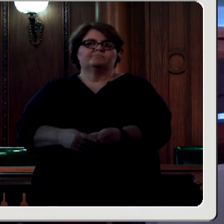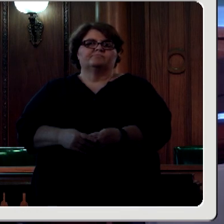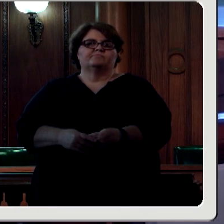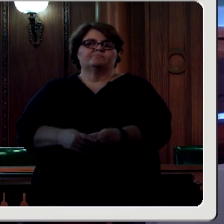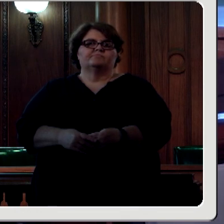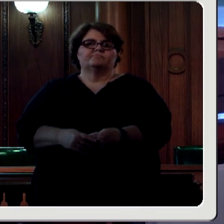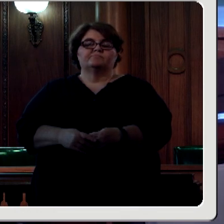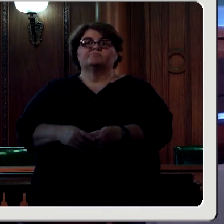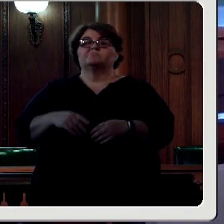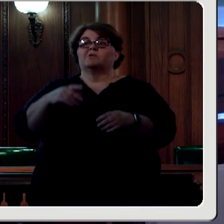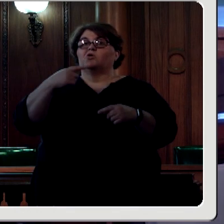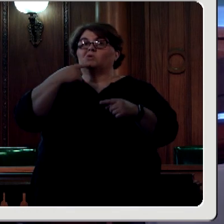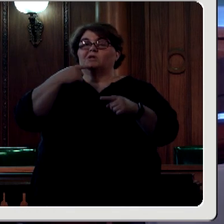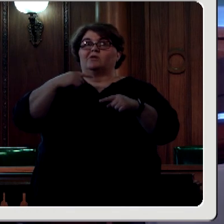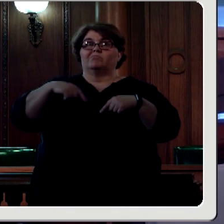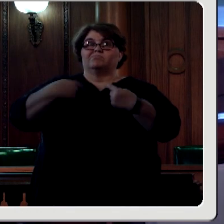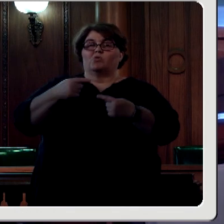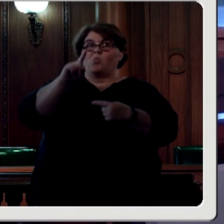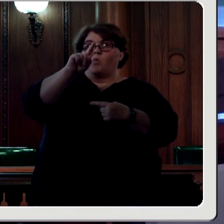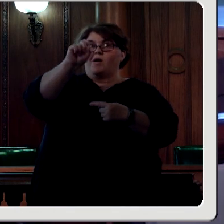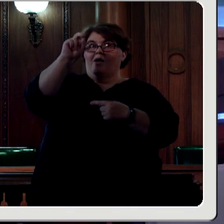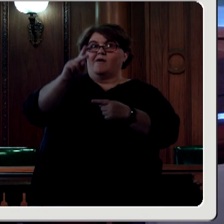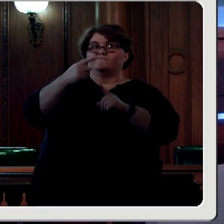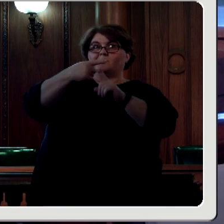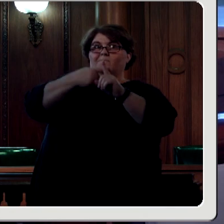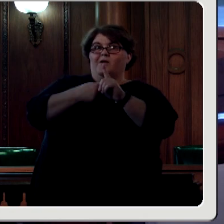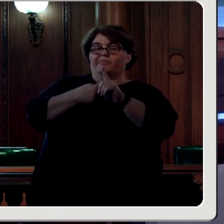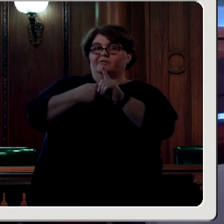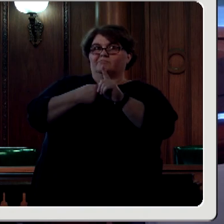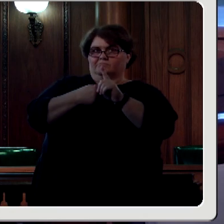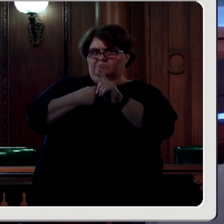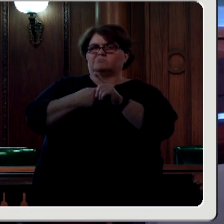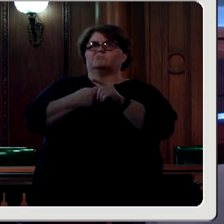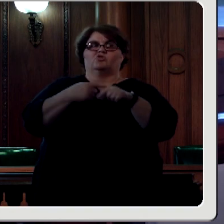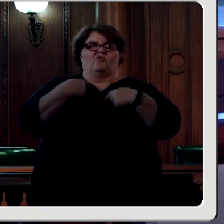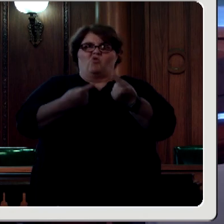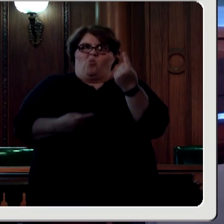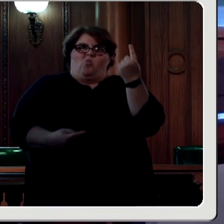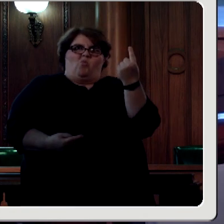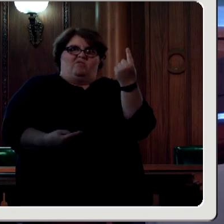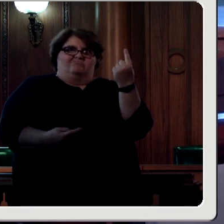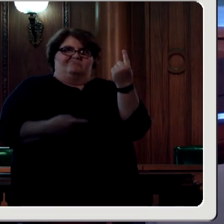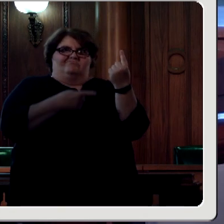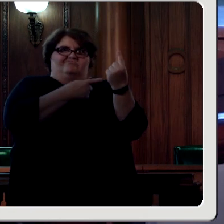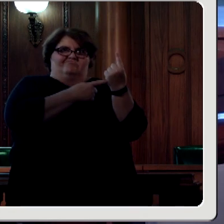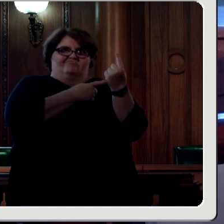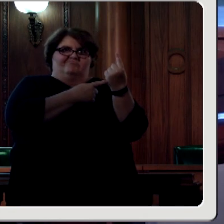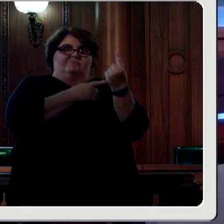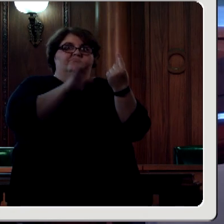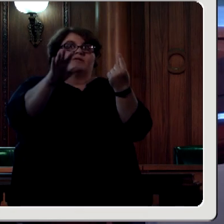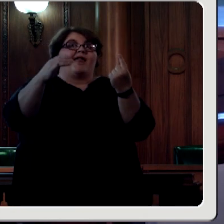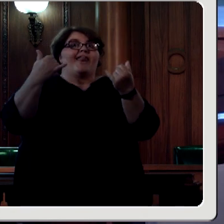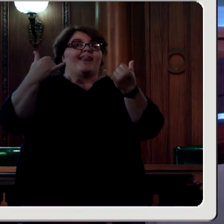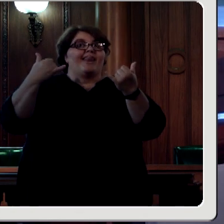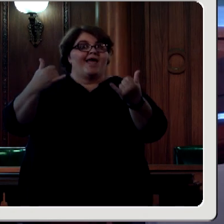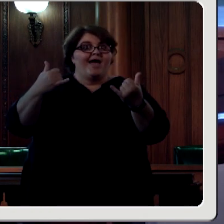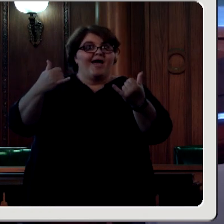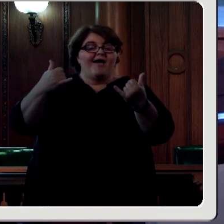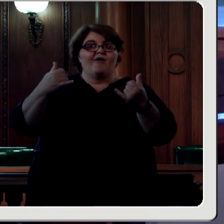again, status quo, 132 total, which leaves us at 57 that are white